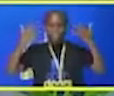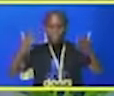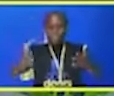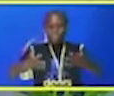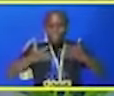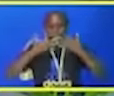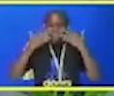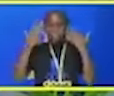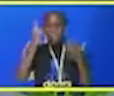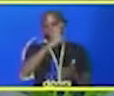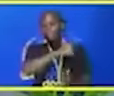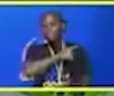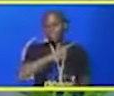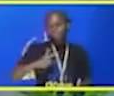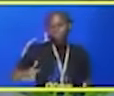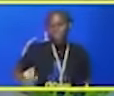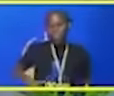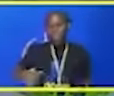Breathe, Lord.